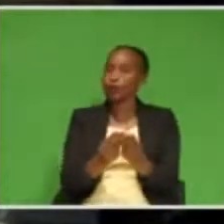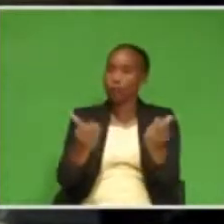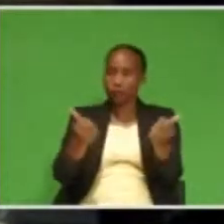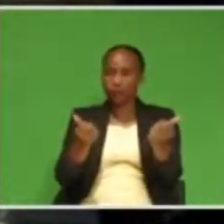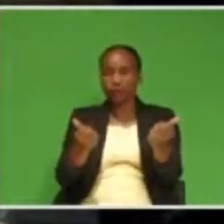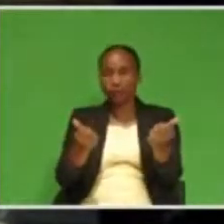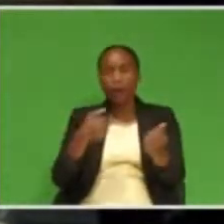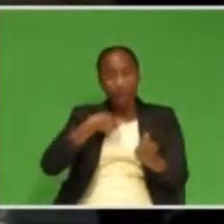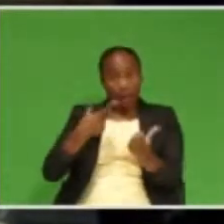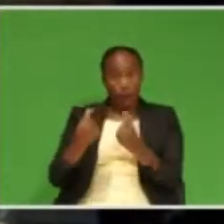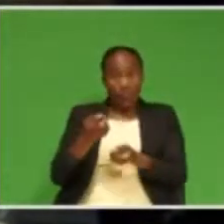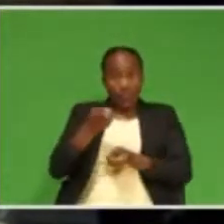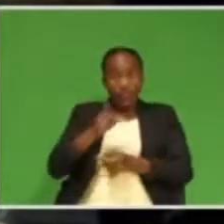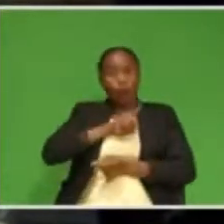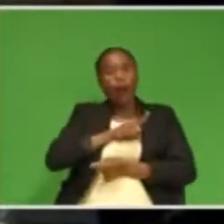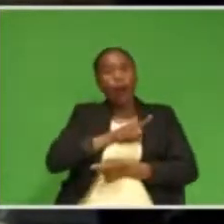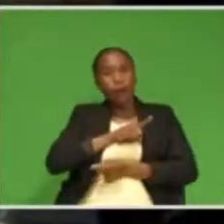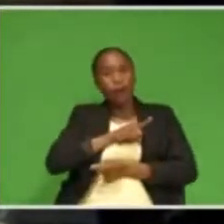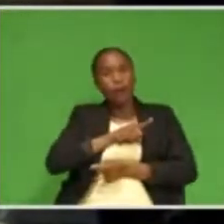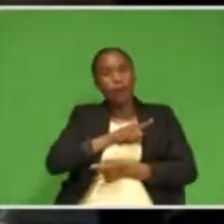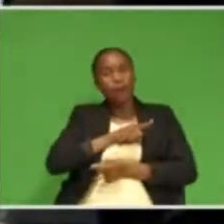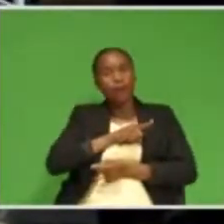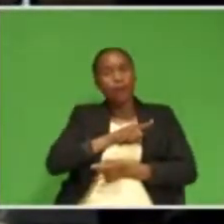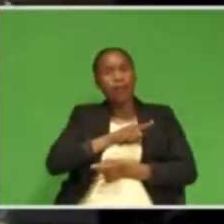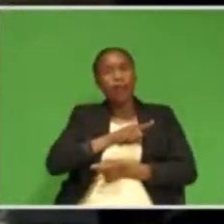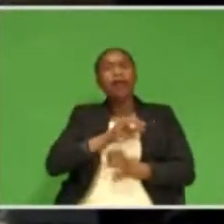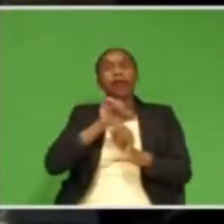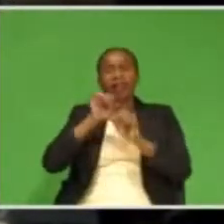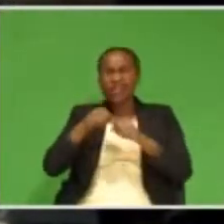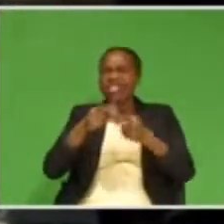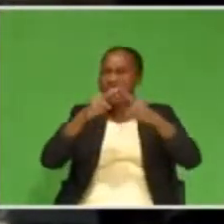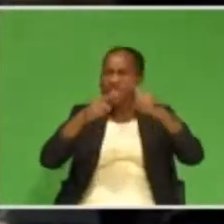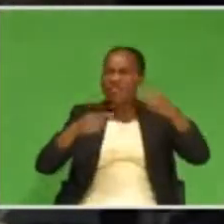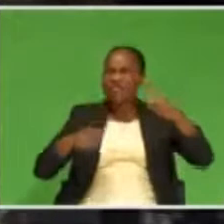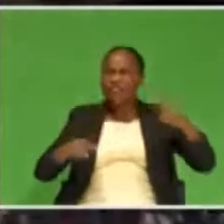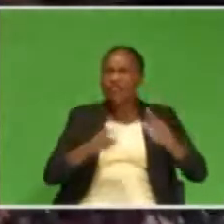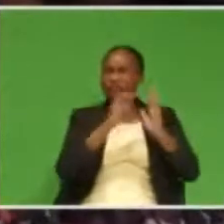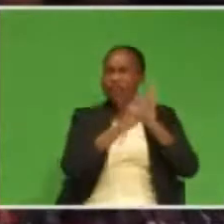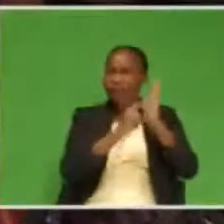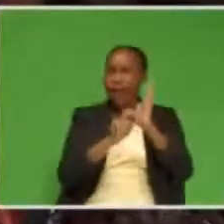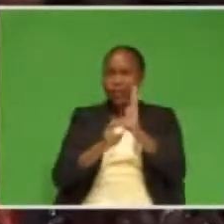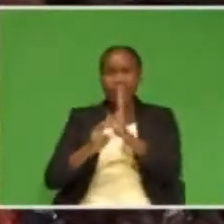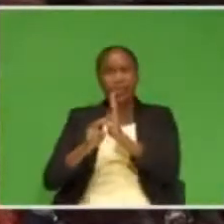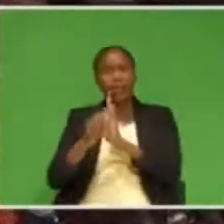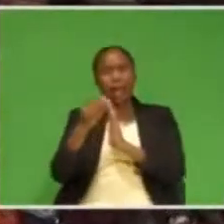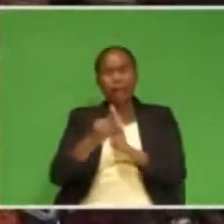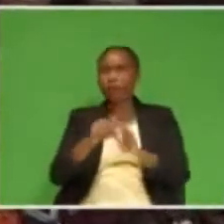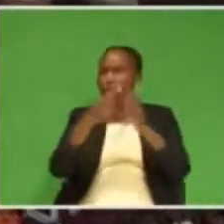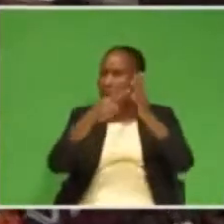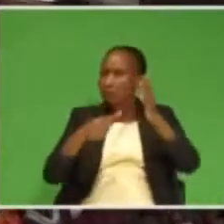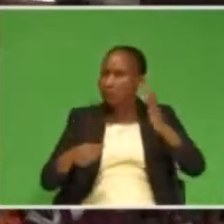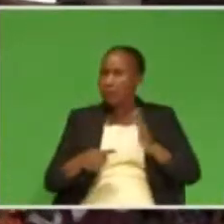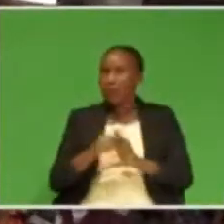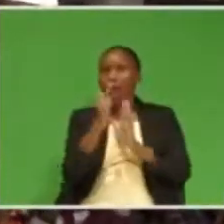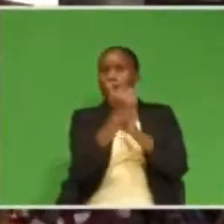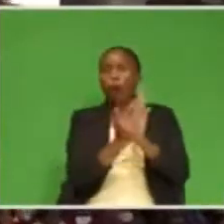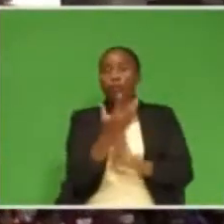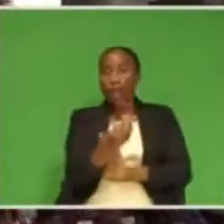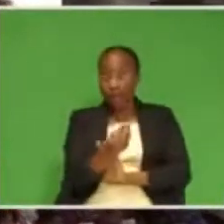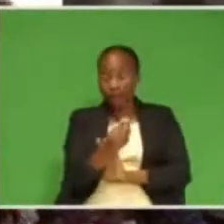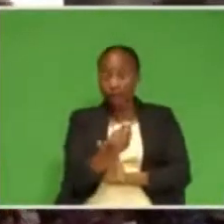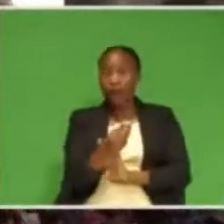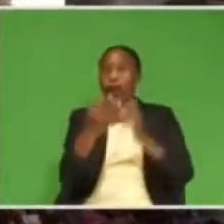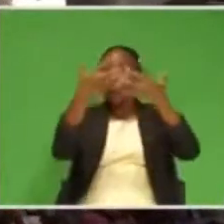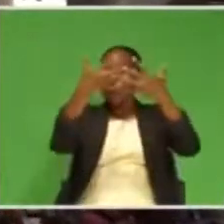this because much as we have the various regulations, the various laws, the